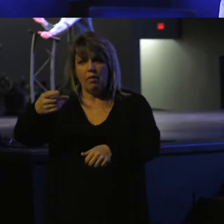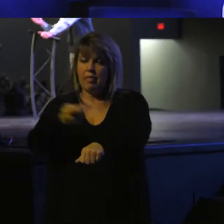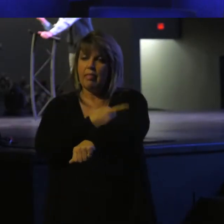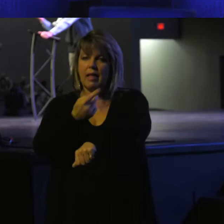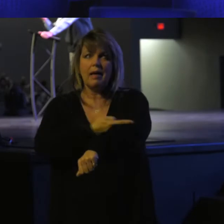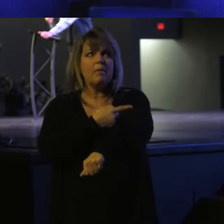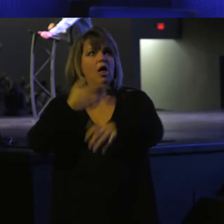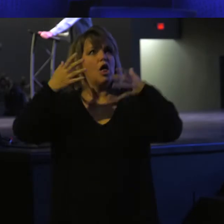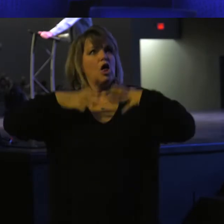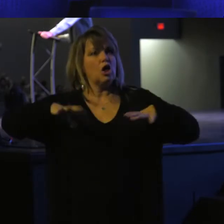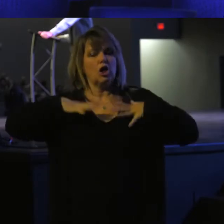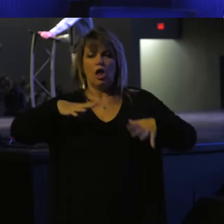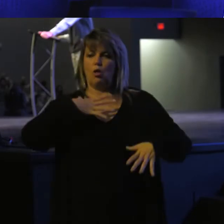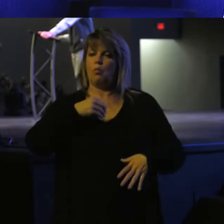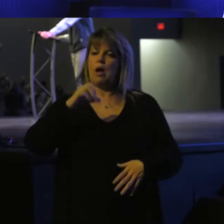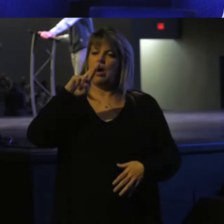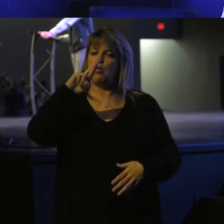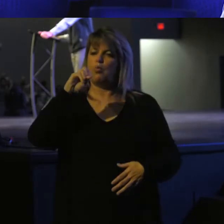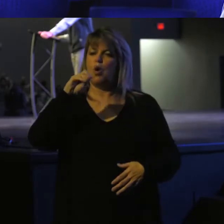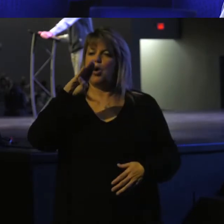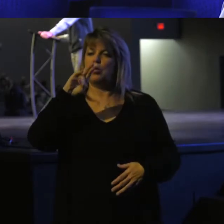phrase, clothed in white robes.